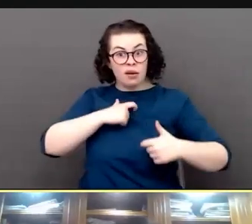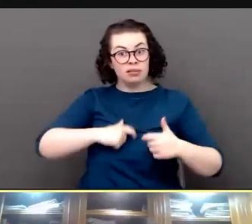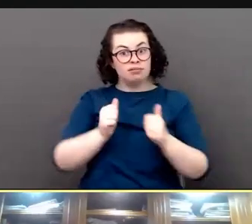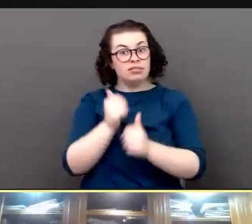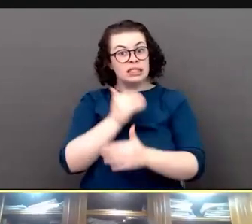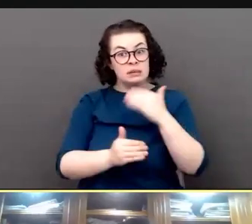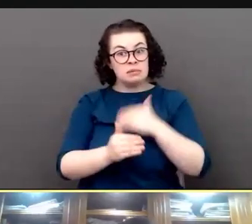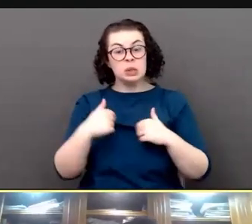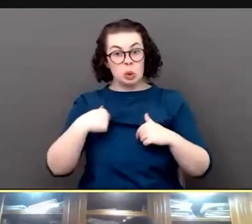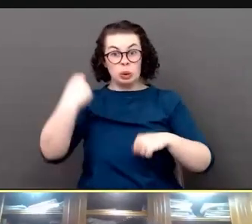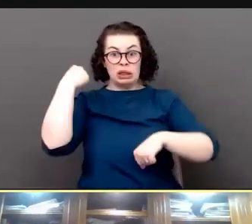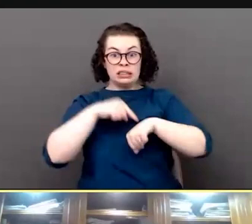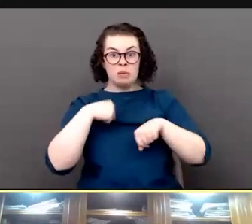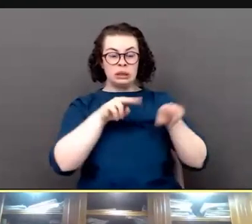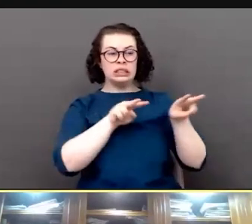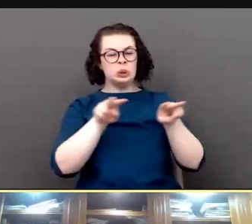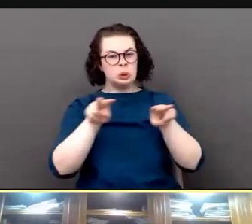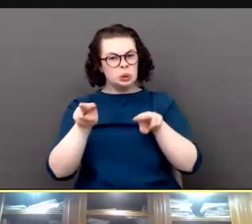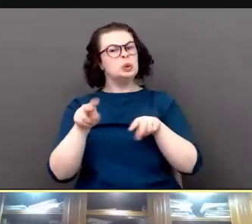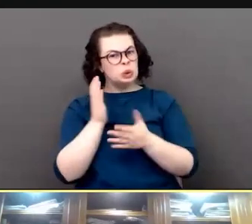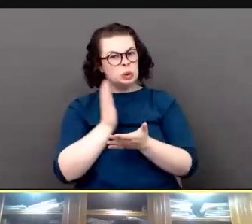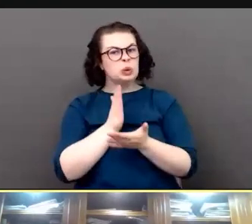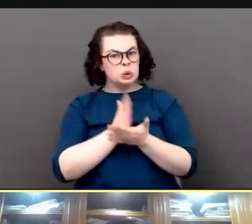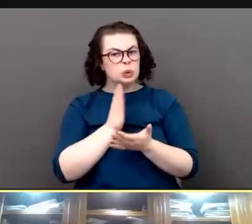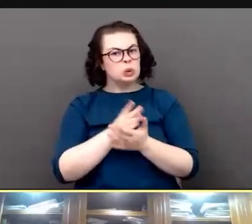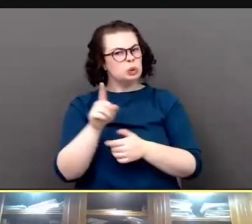given those, let's say,